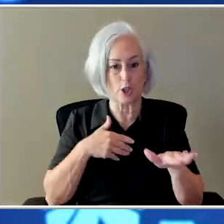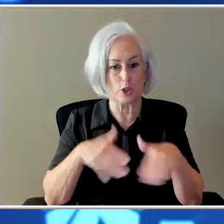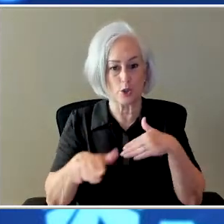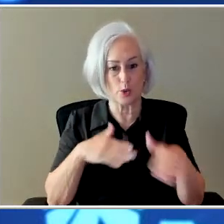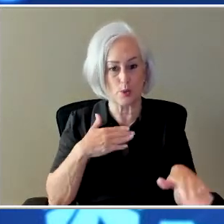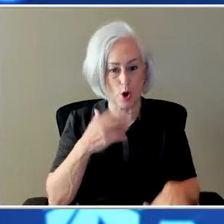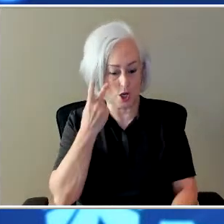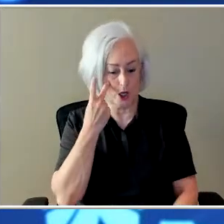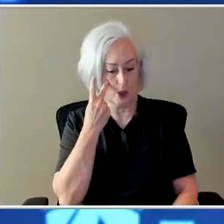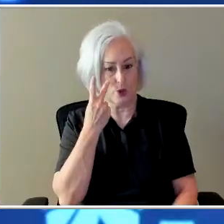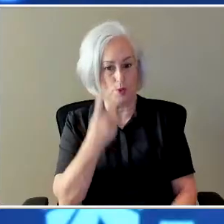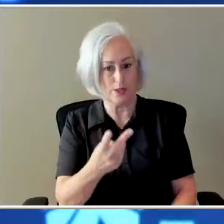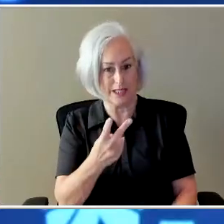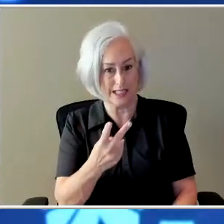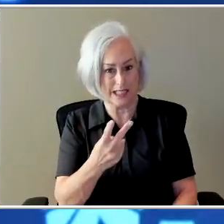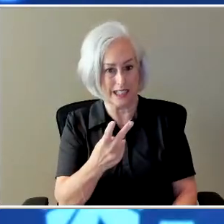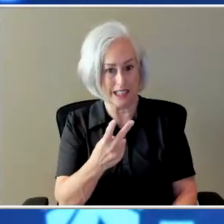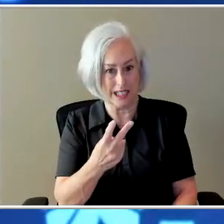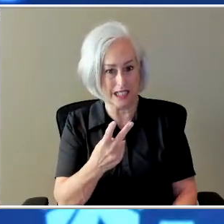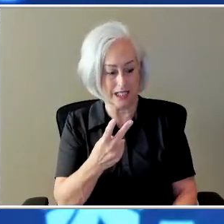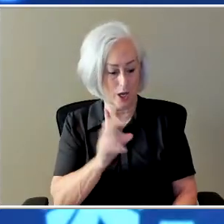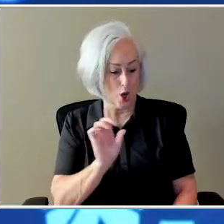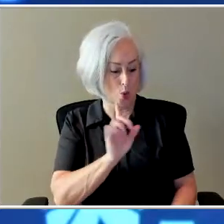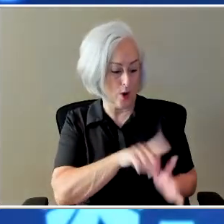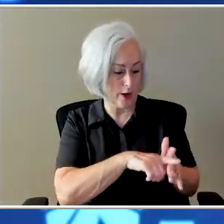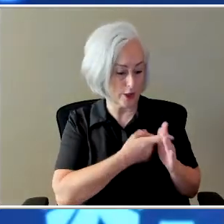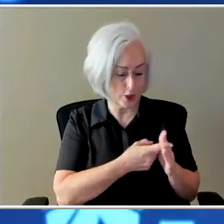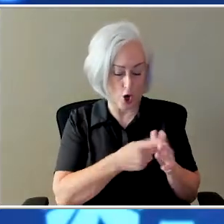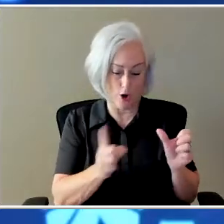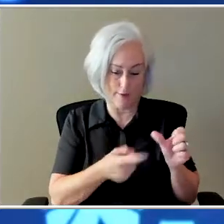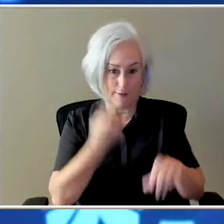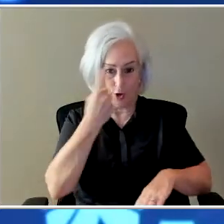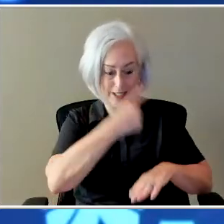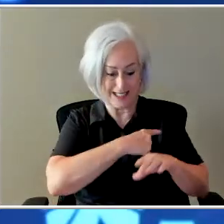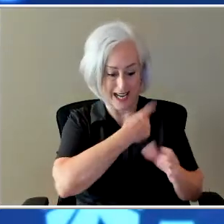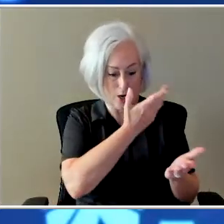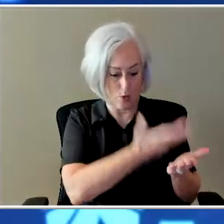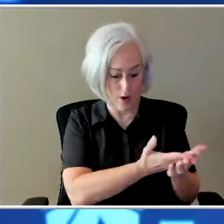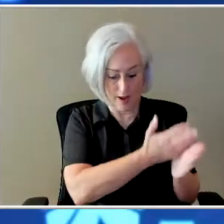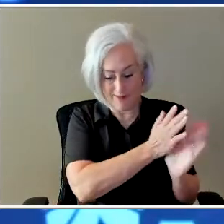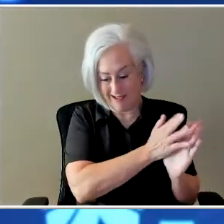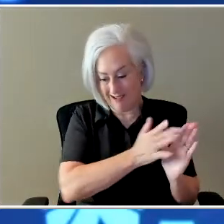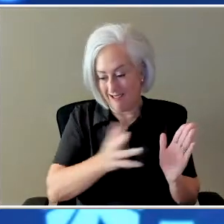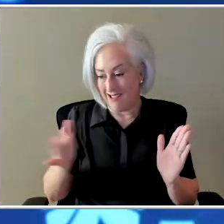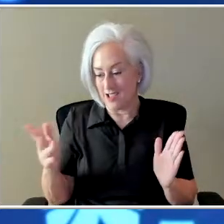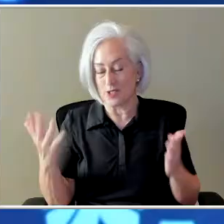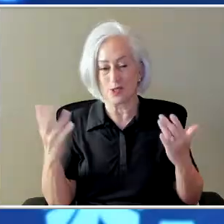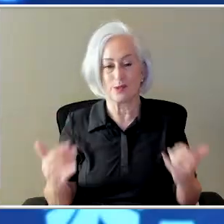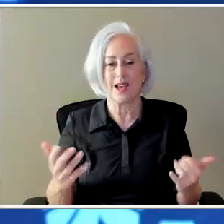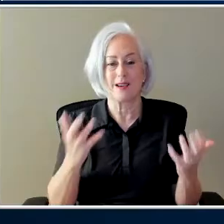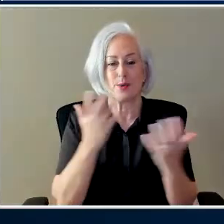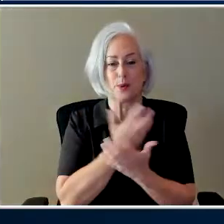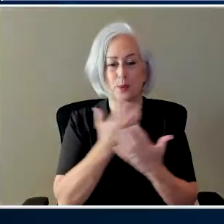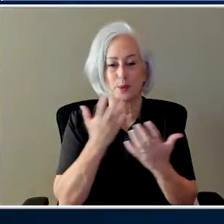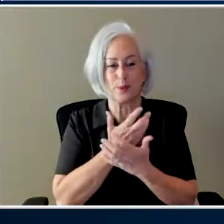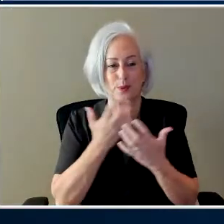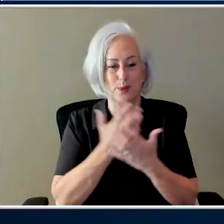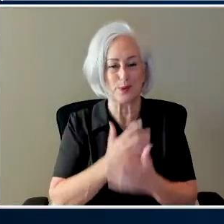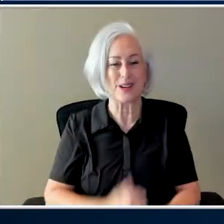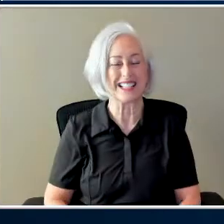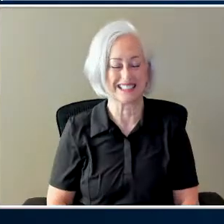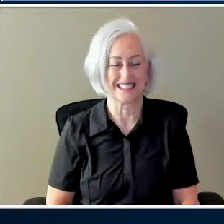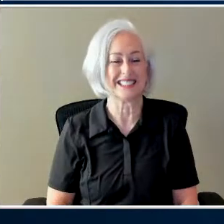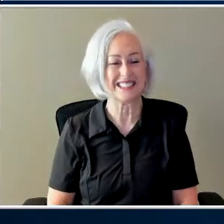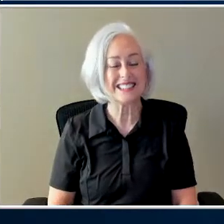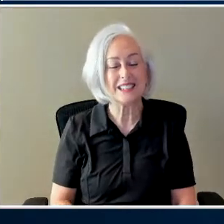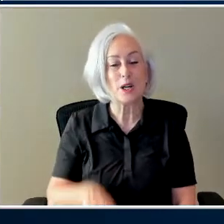see, where he started that first day to today. It's really, really a great thing. I bet. Bree, I have